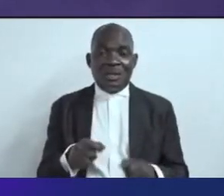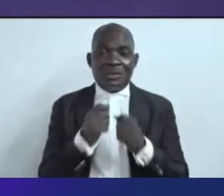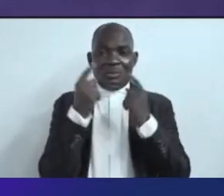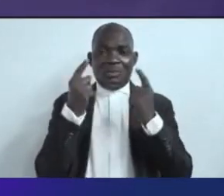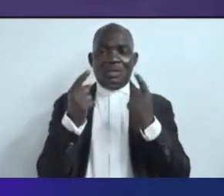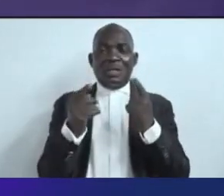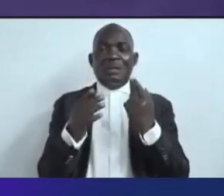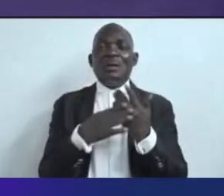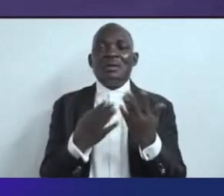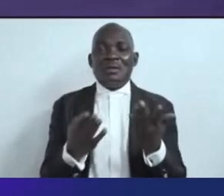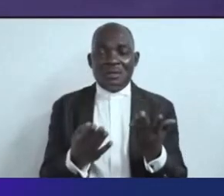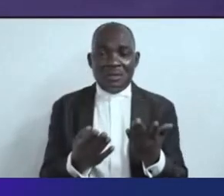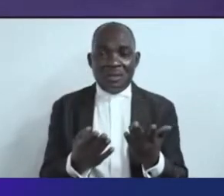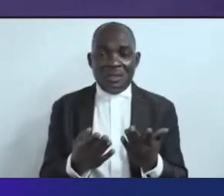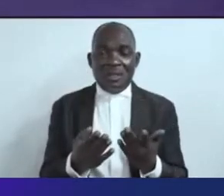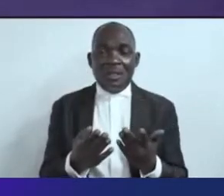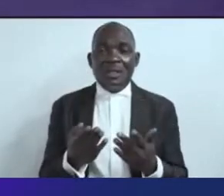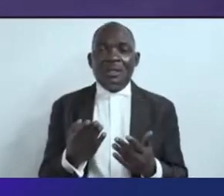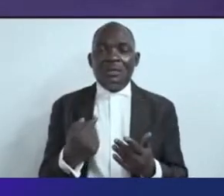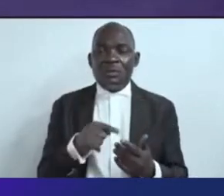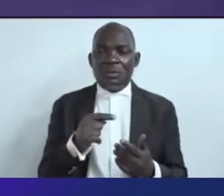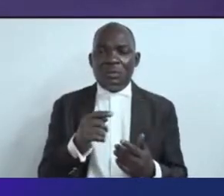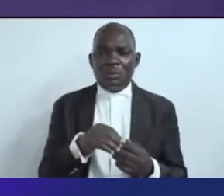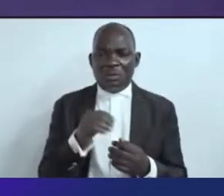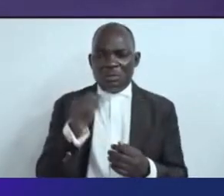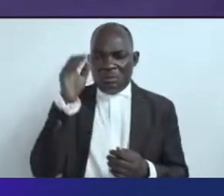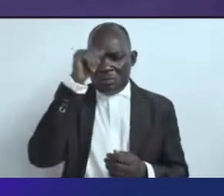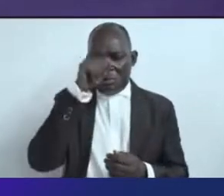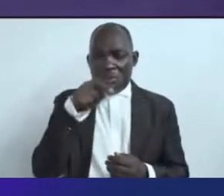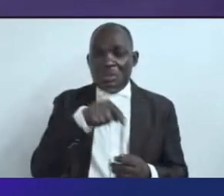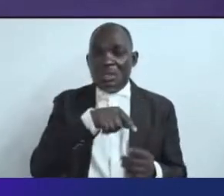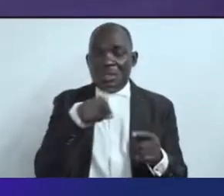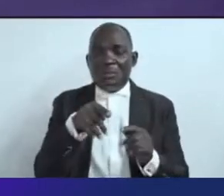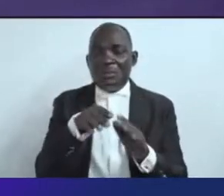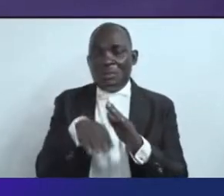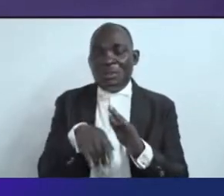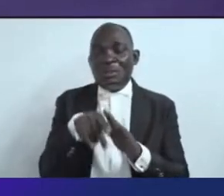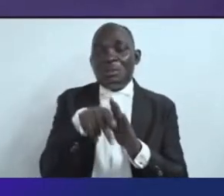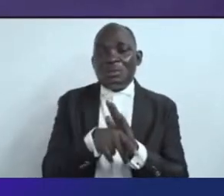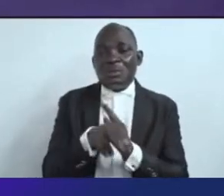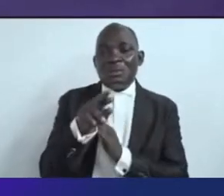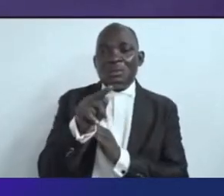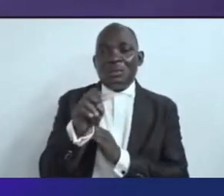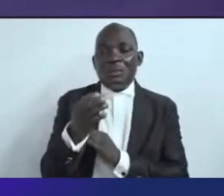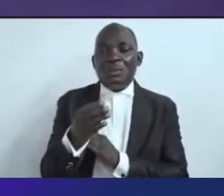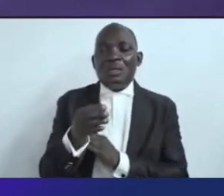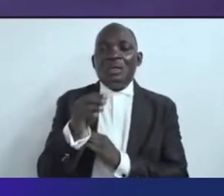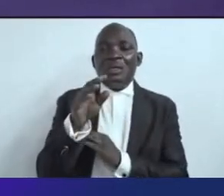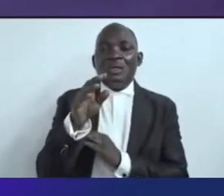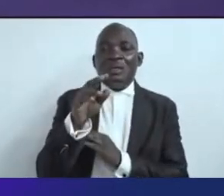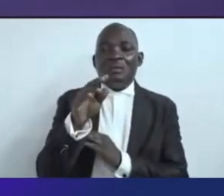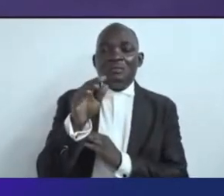market. It would have been very predictable if we had come and reduced the policy rate by